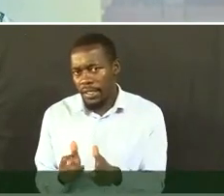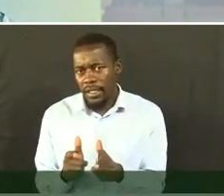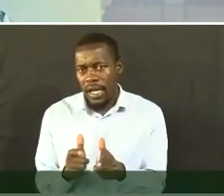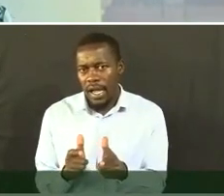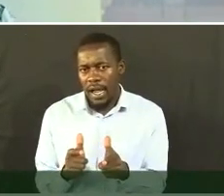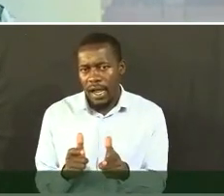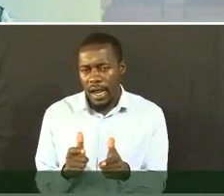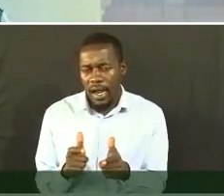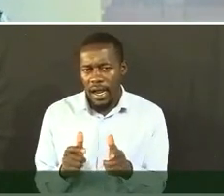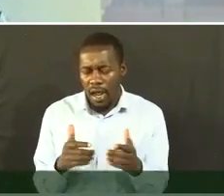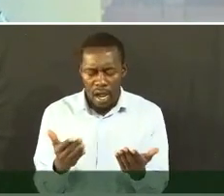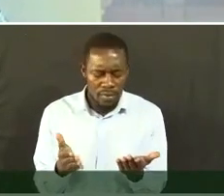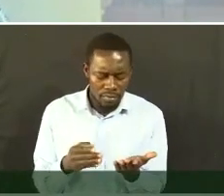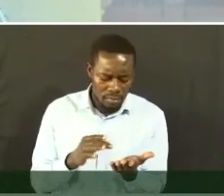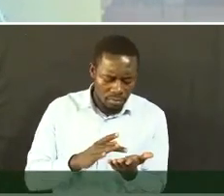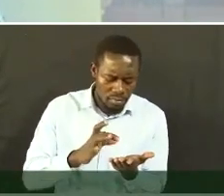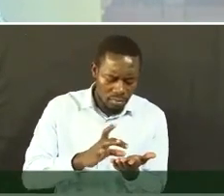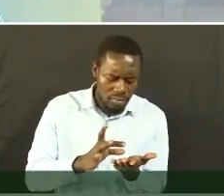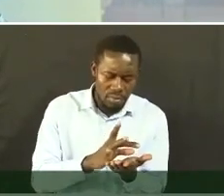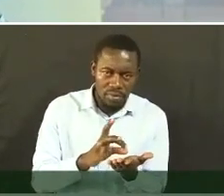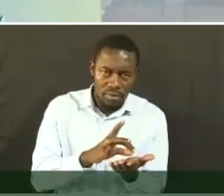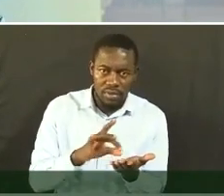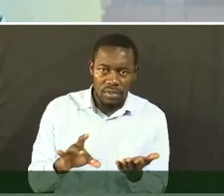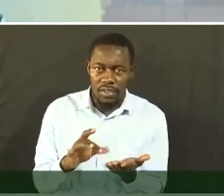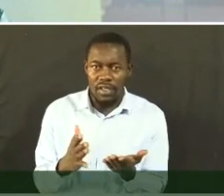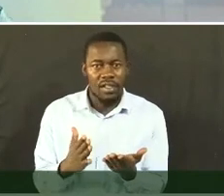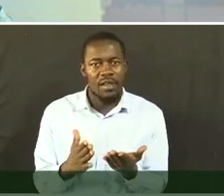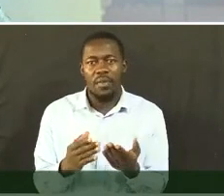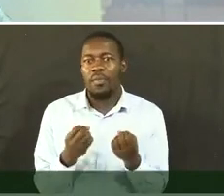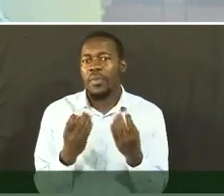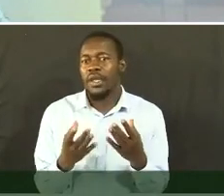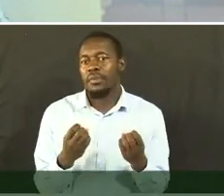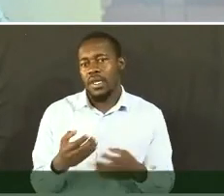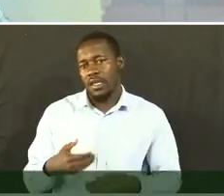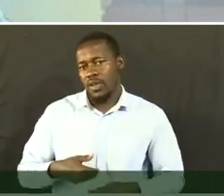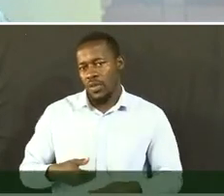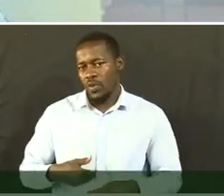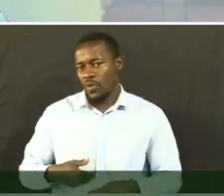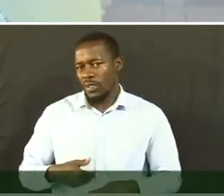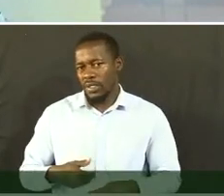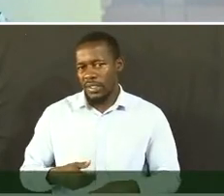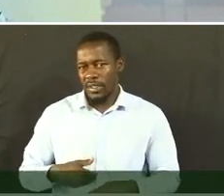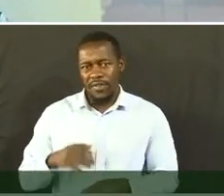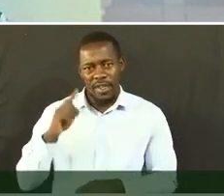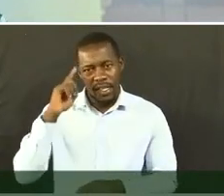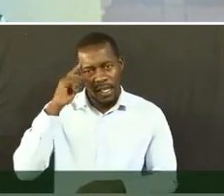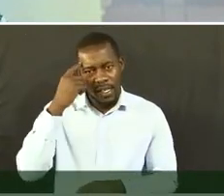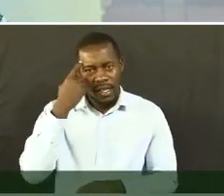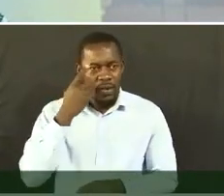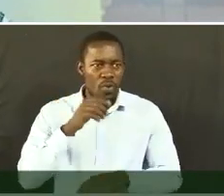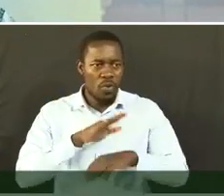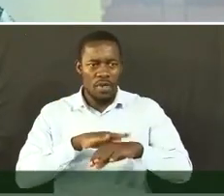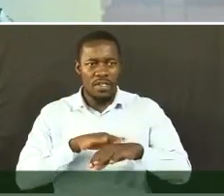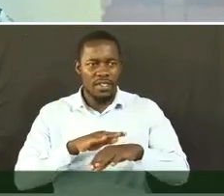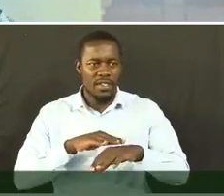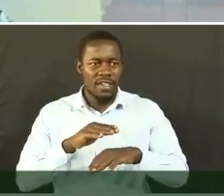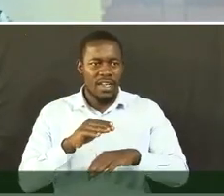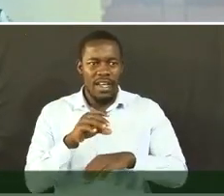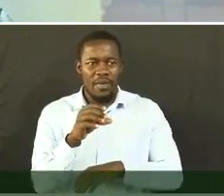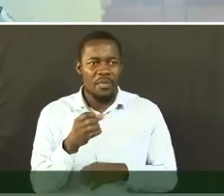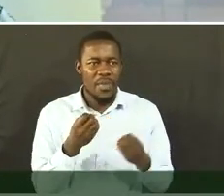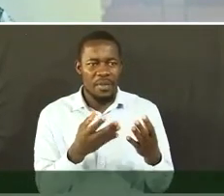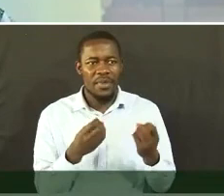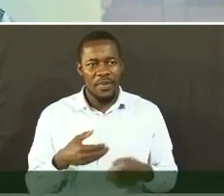over time. But unfortunately, adolescents and young people do not perceive it as a serious thing. In fact, they say their